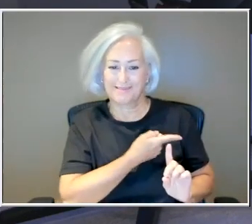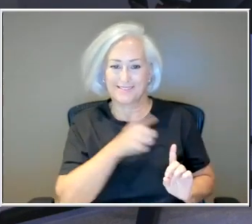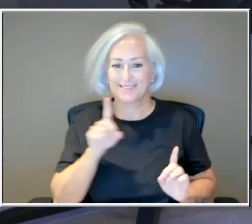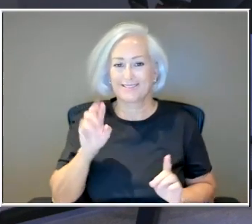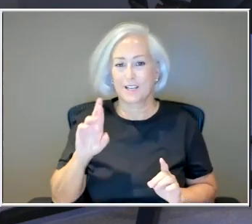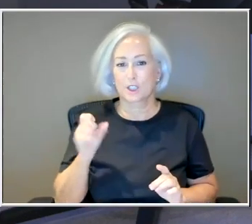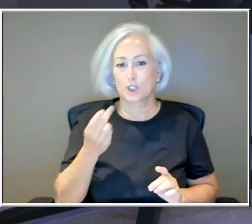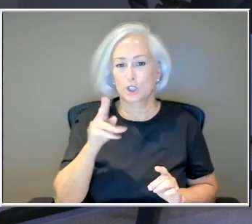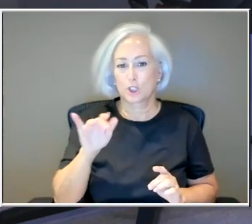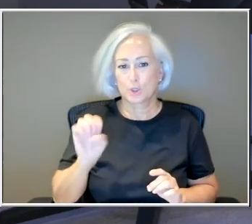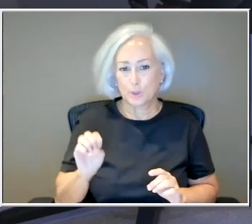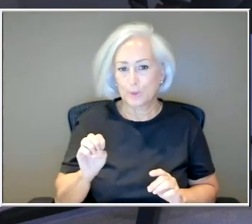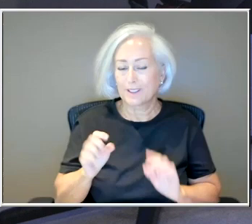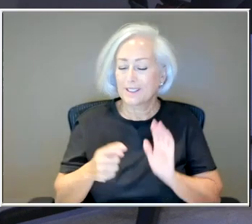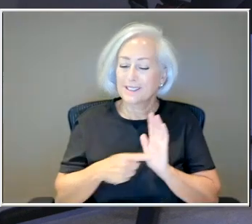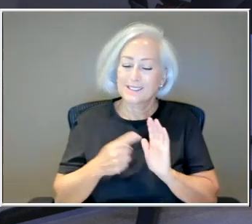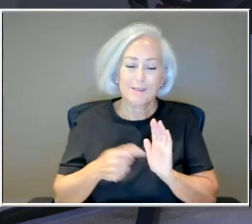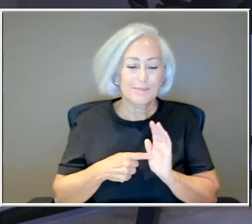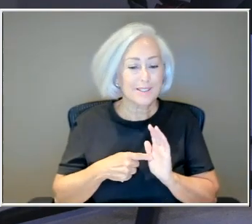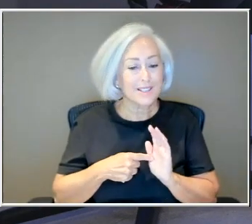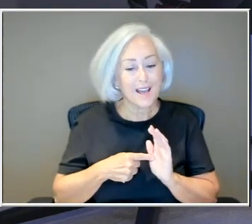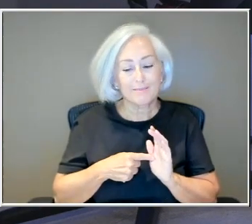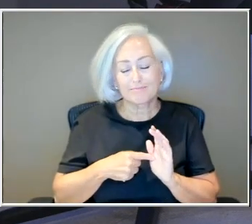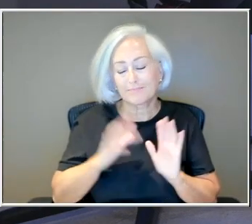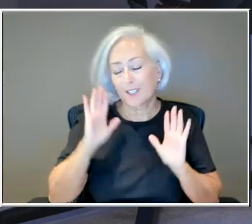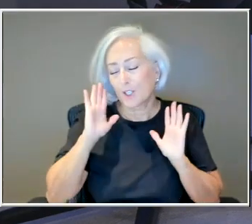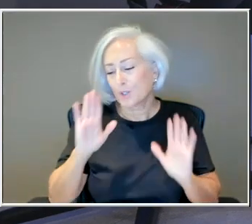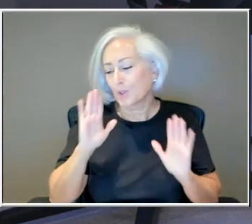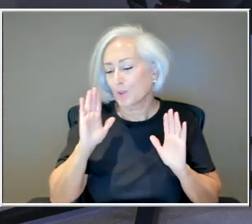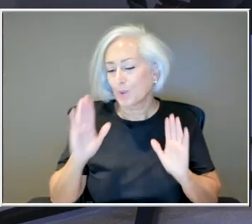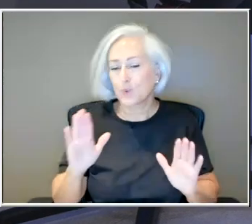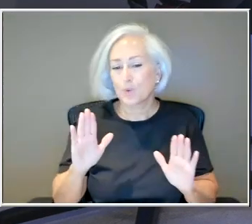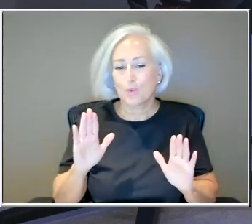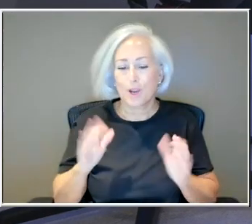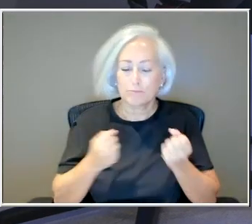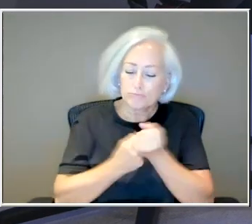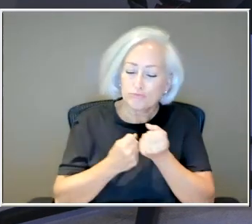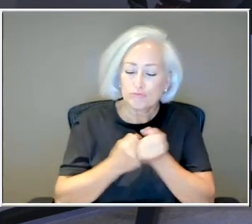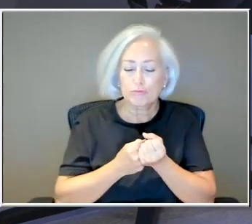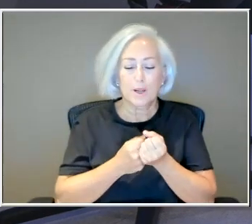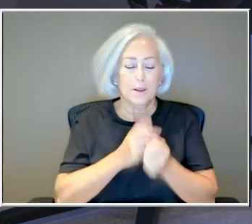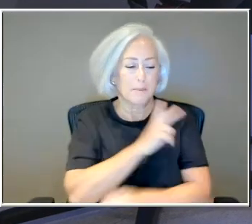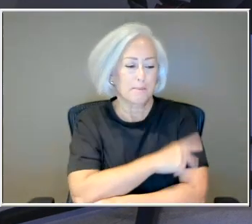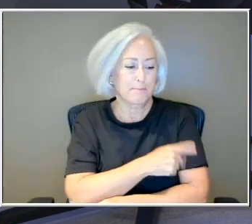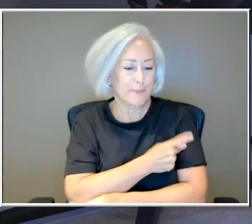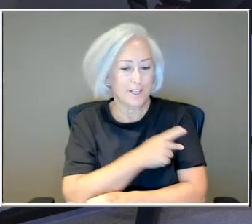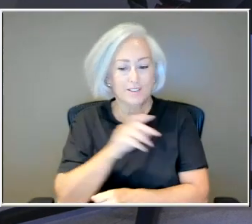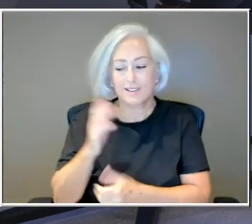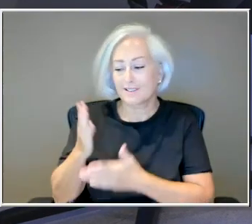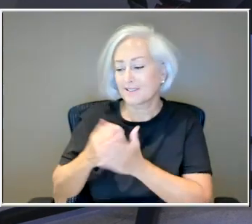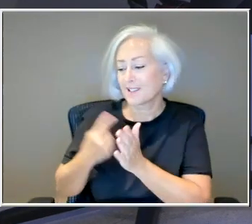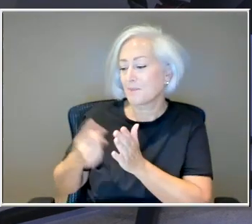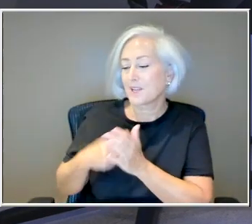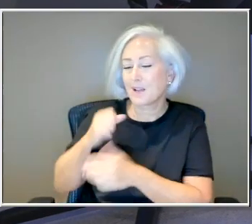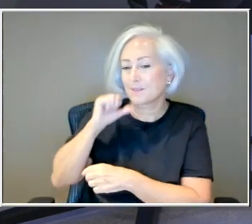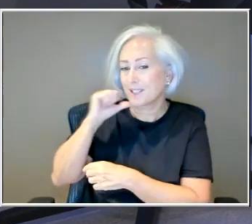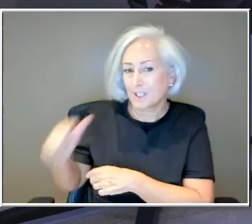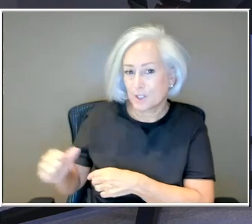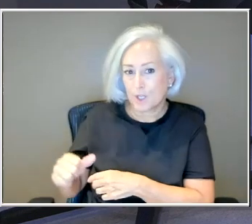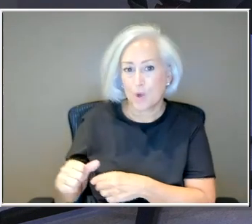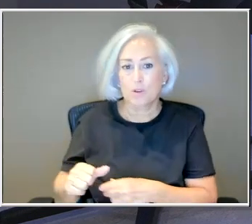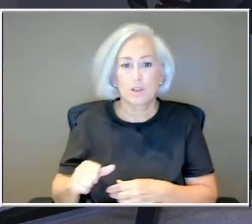doctors sometimes have good bedside manner and sometimes don't, and I've been told years ago that doesn't necessarily inform their